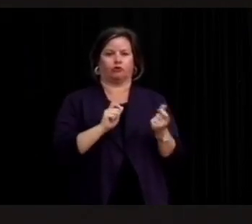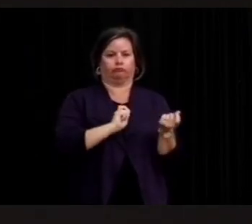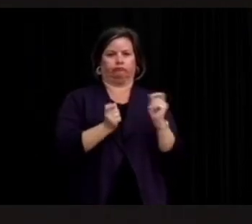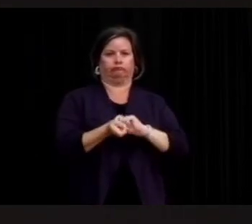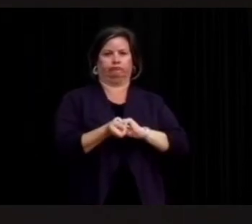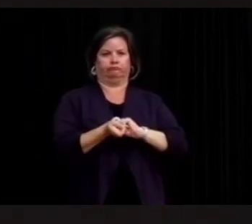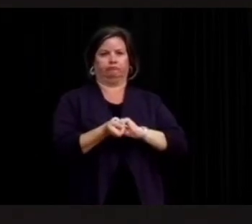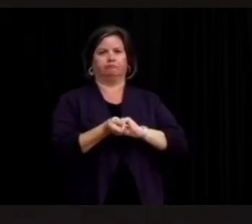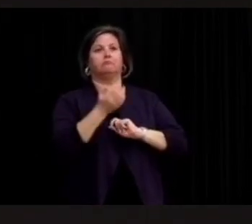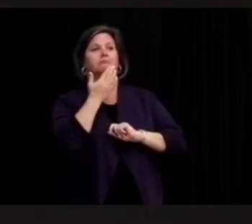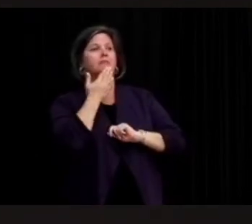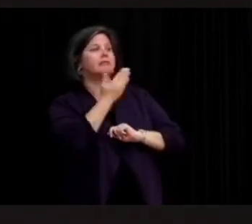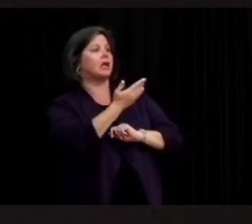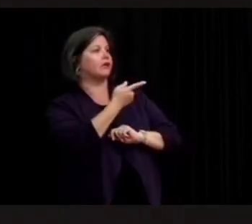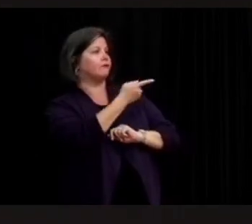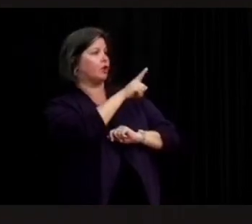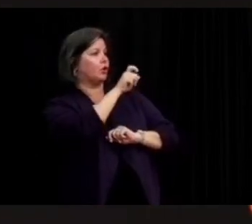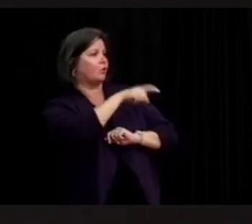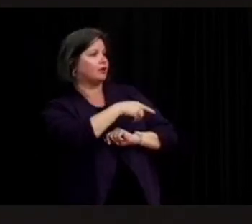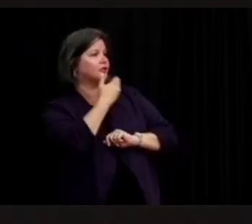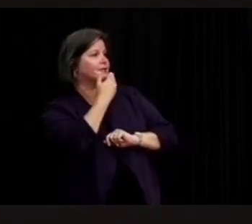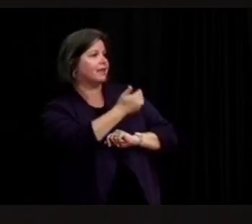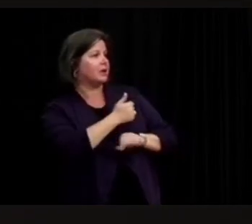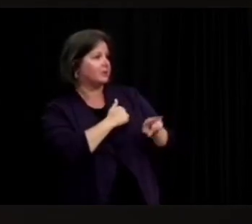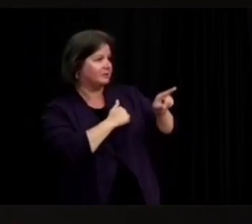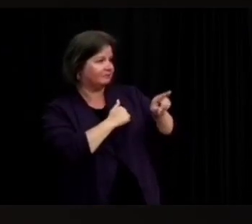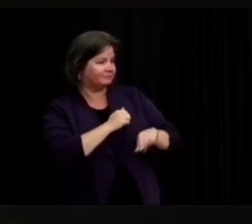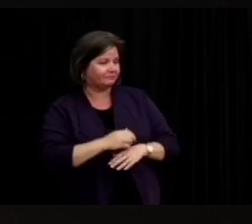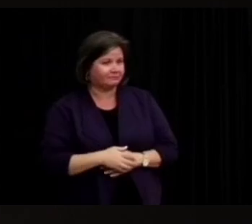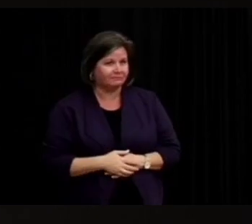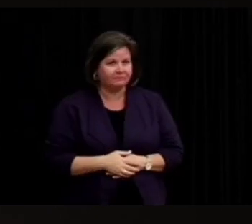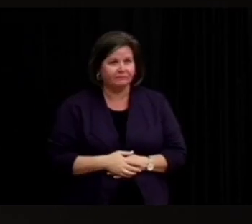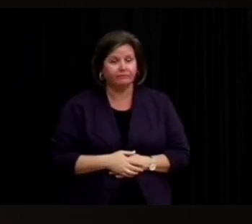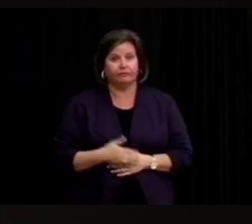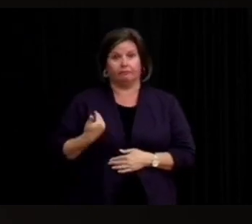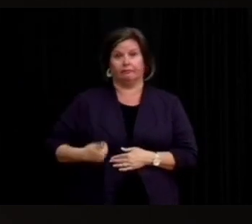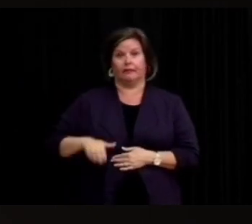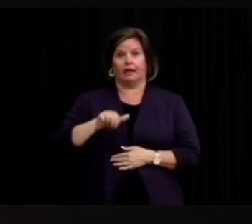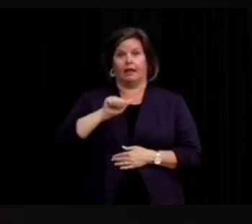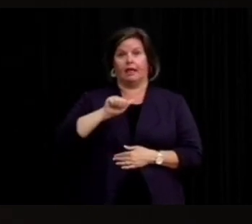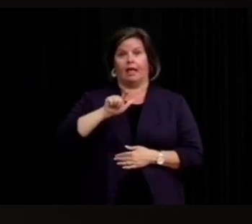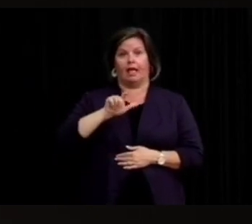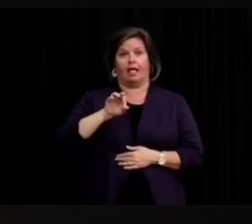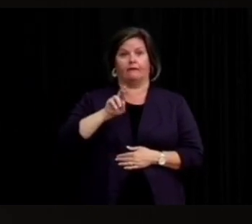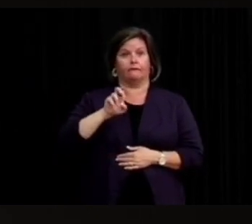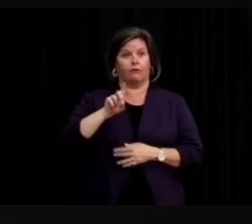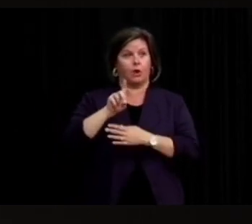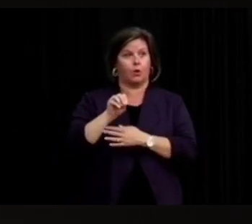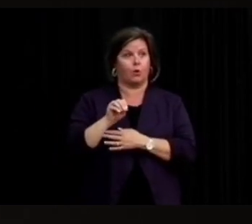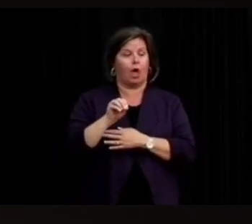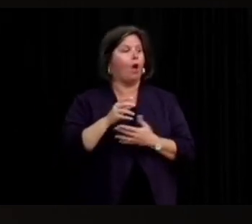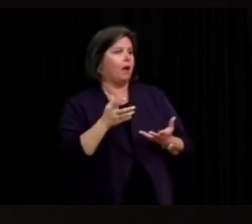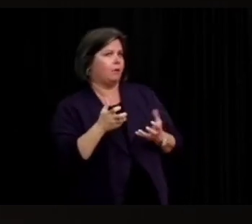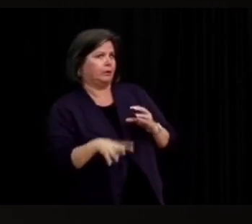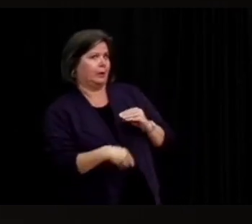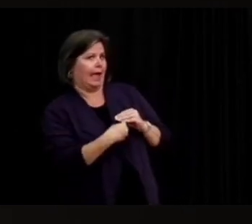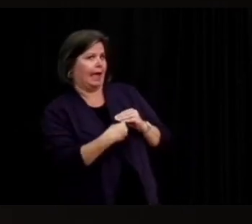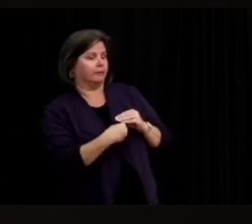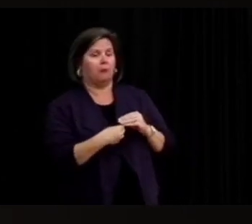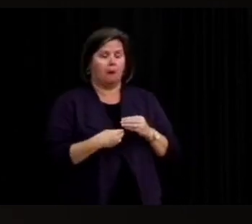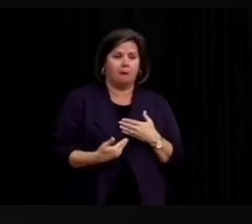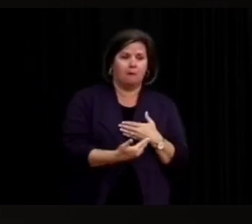thank you for the question. Thank you, Colette. Alfredo speaking. I'm sorry, do you want to add? I just wanted to Oh, please add go to ahead.